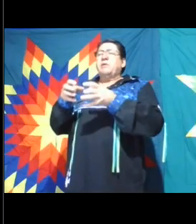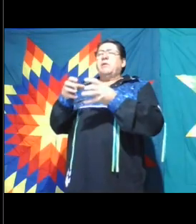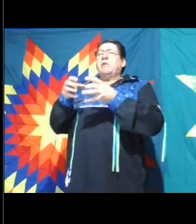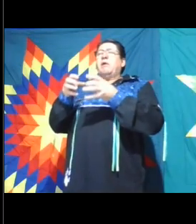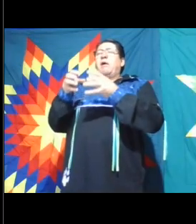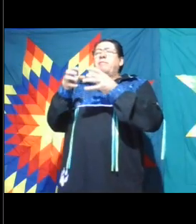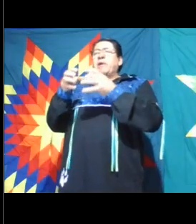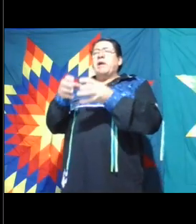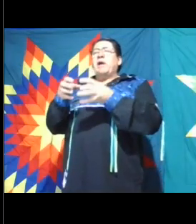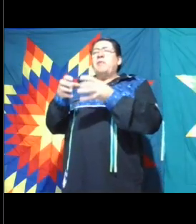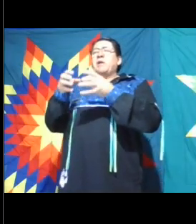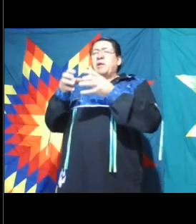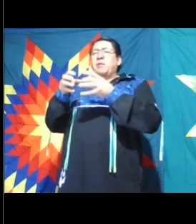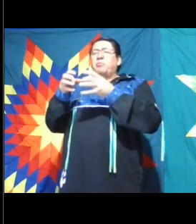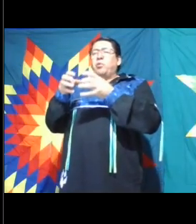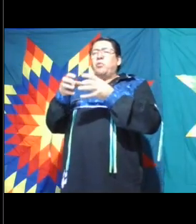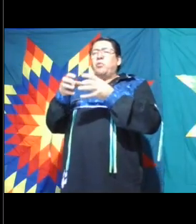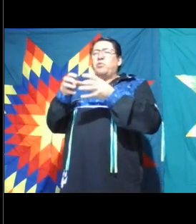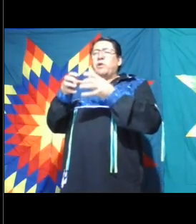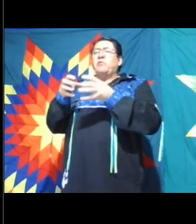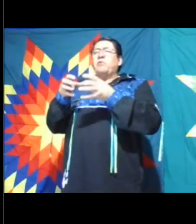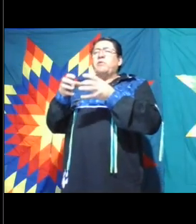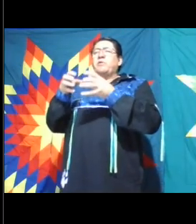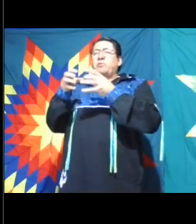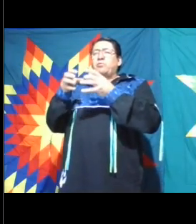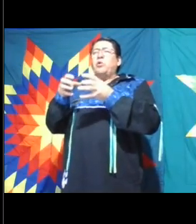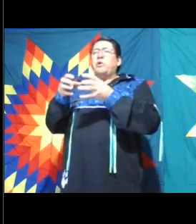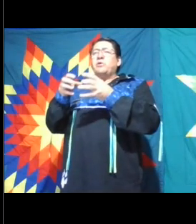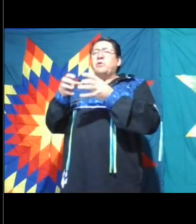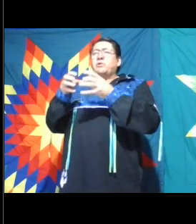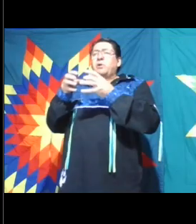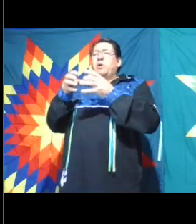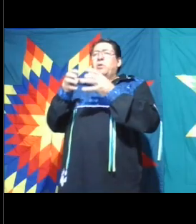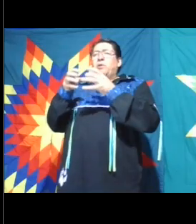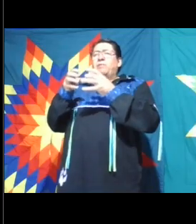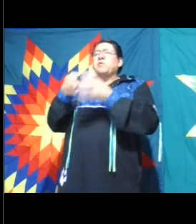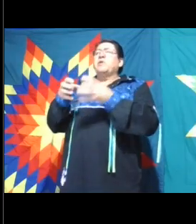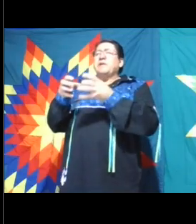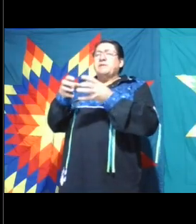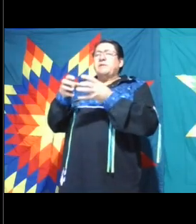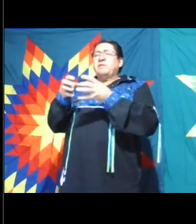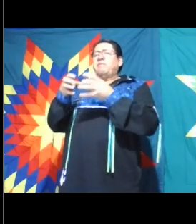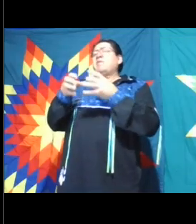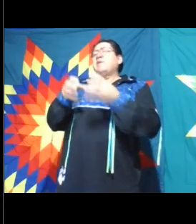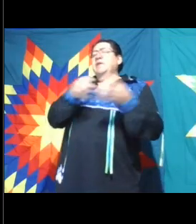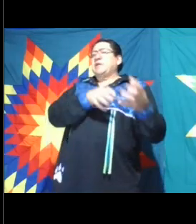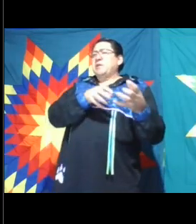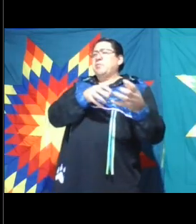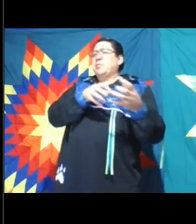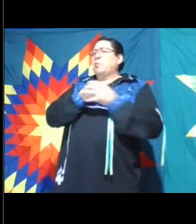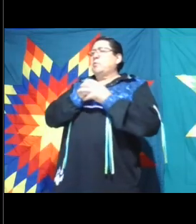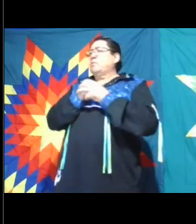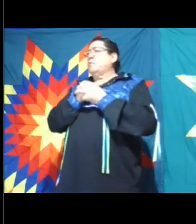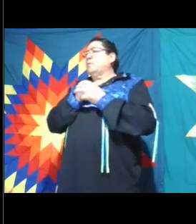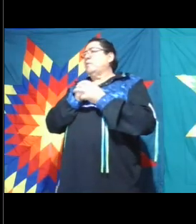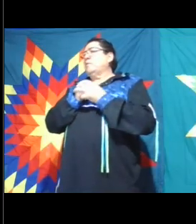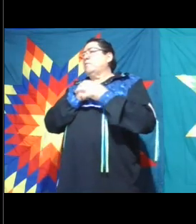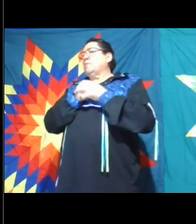attraction of becoming a recruiter or employers of choice for Indigenous